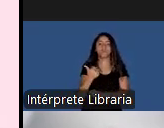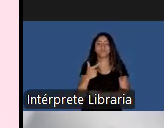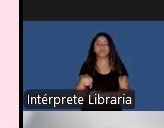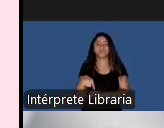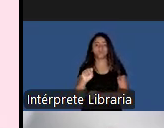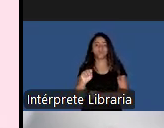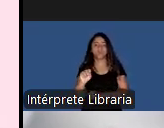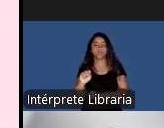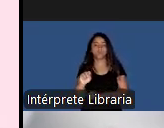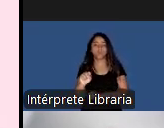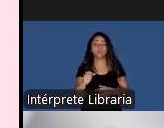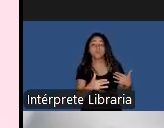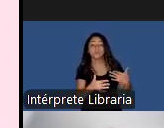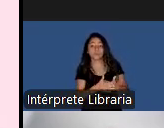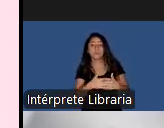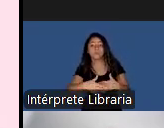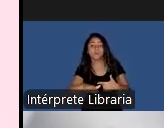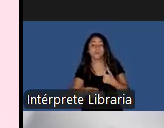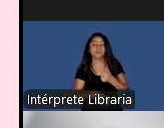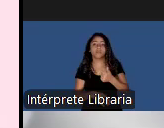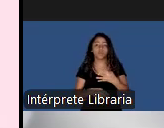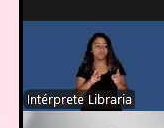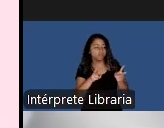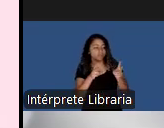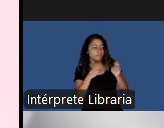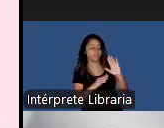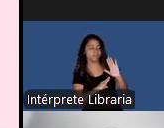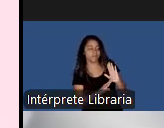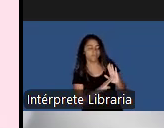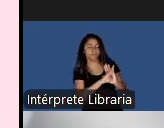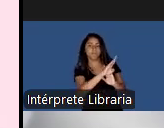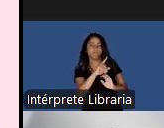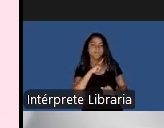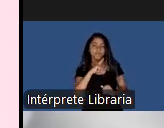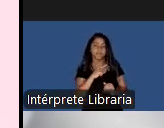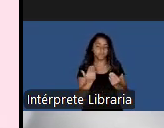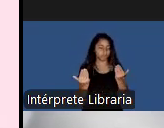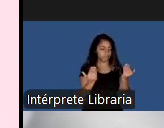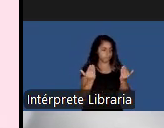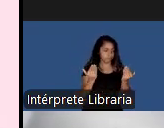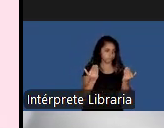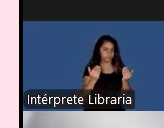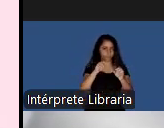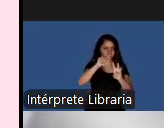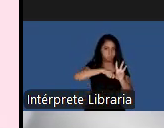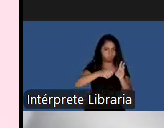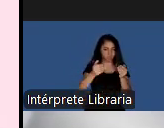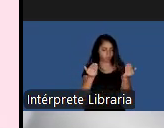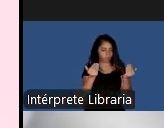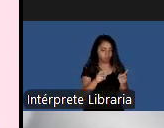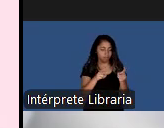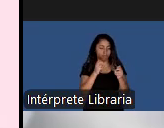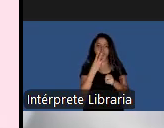and increased to 12.8. And in 2024, we've been growing revenue, and so compared quarter by quarter, we've